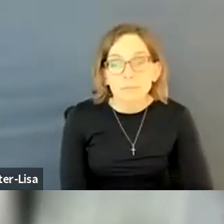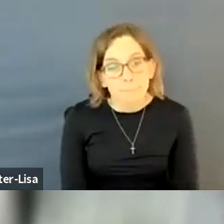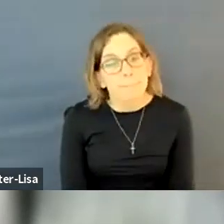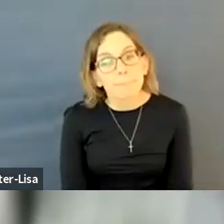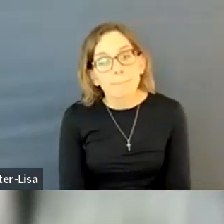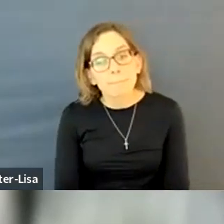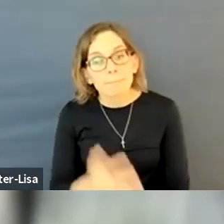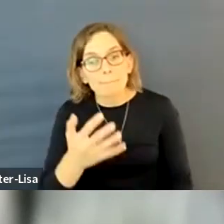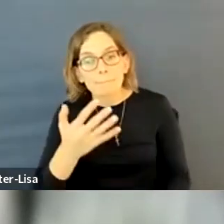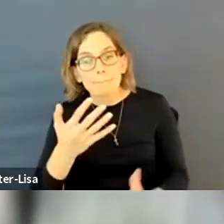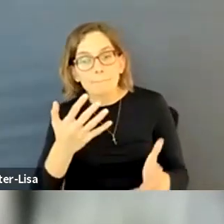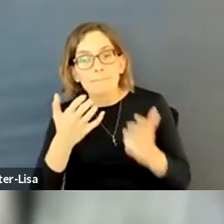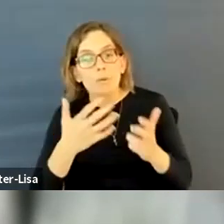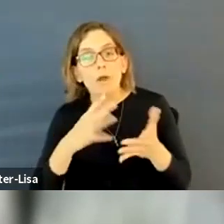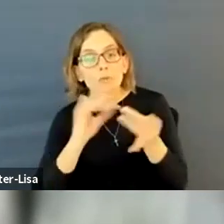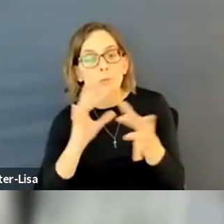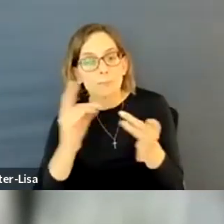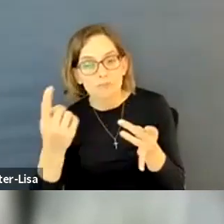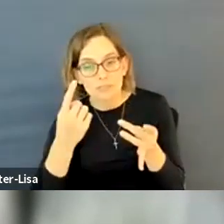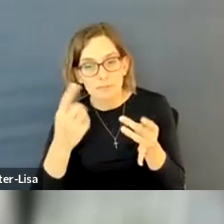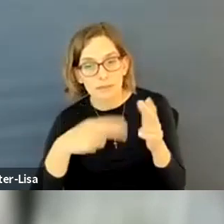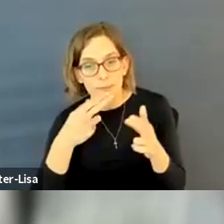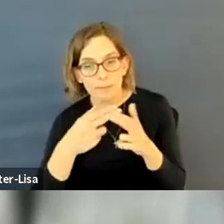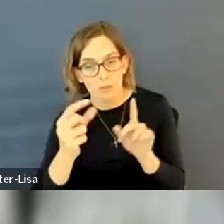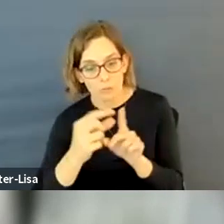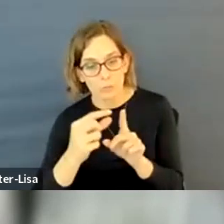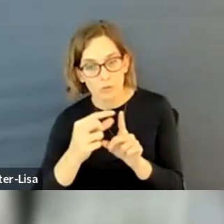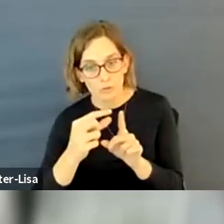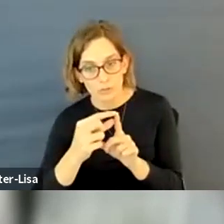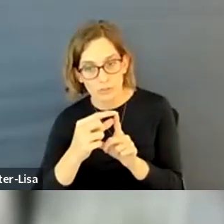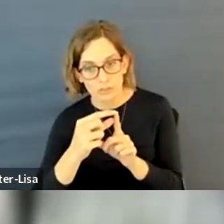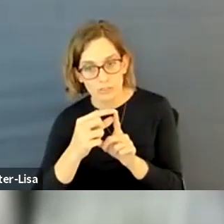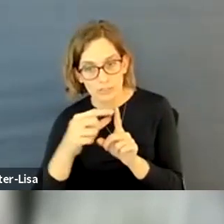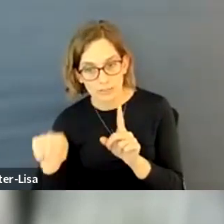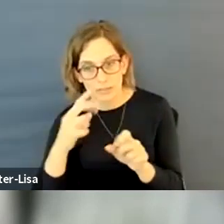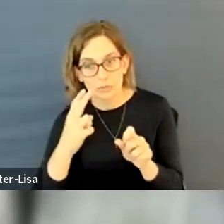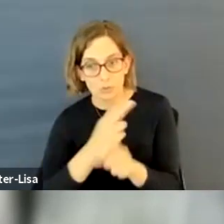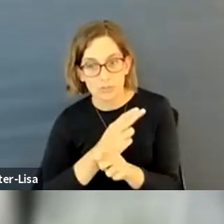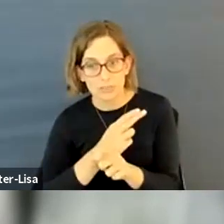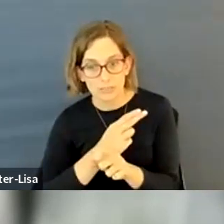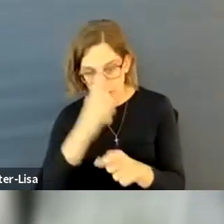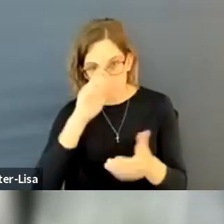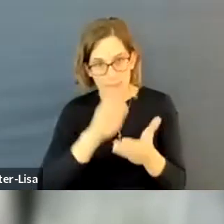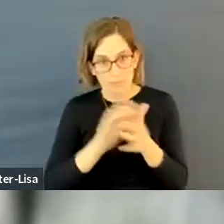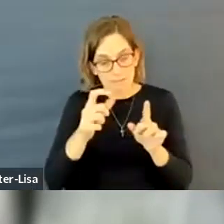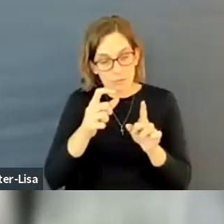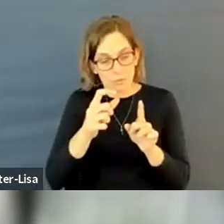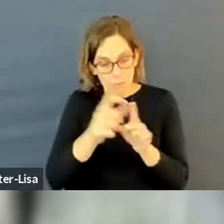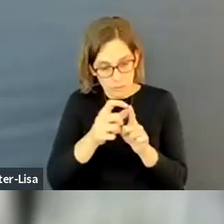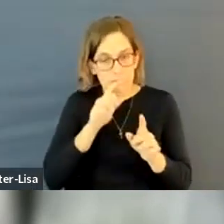I want to mention something about the words that they use, because I believe that words